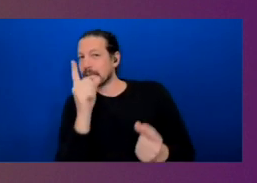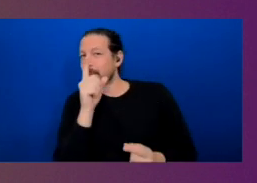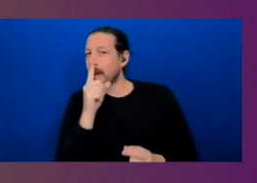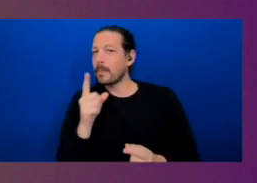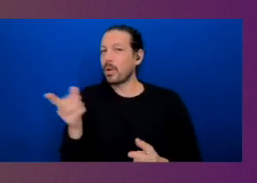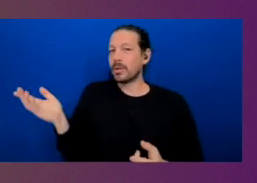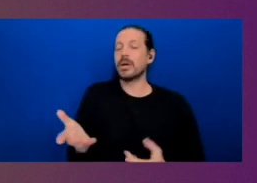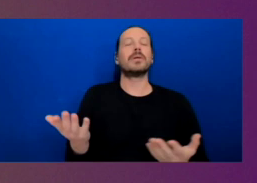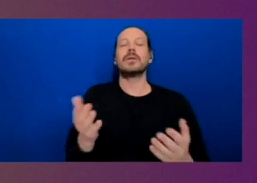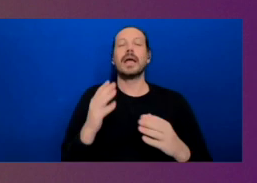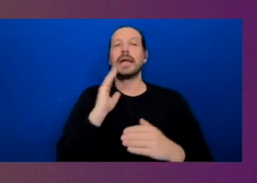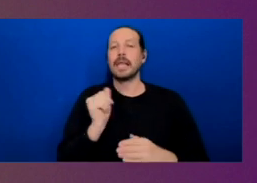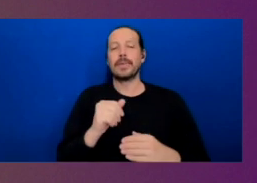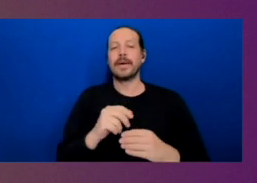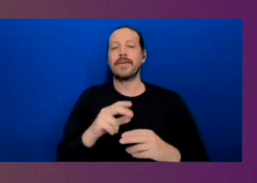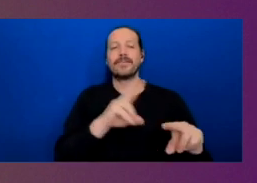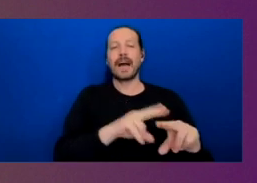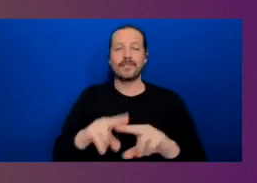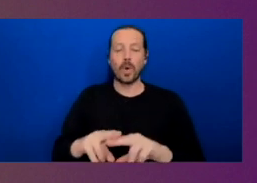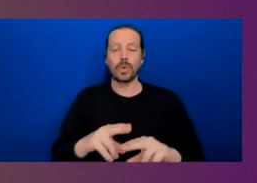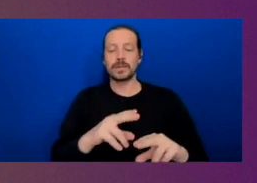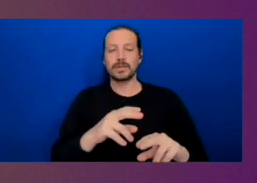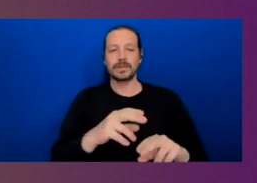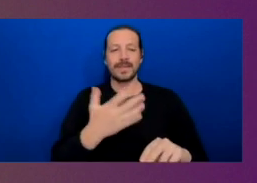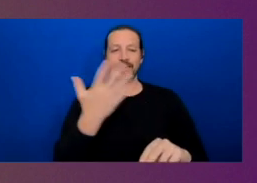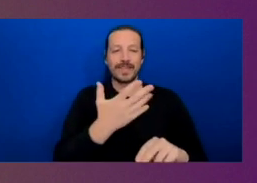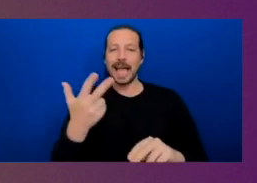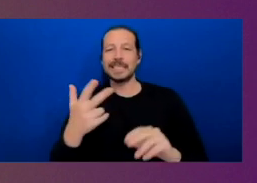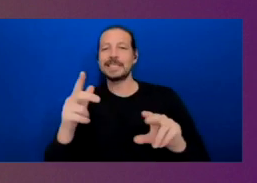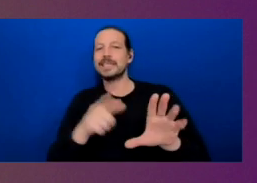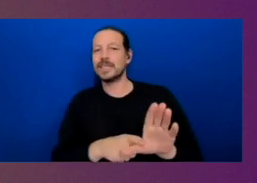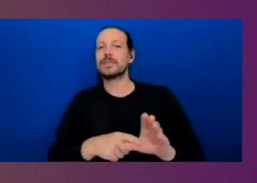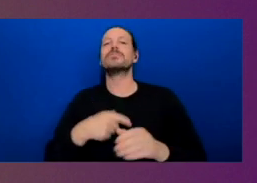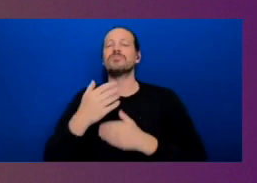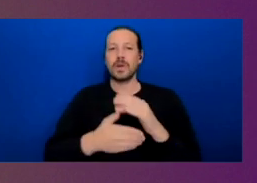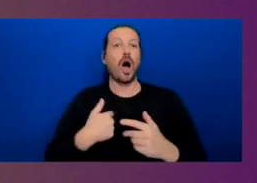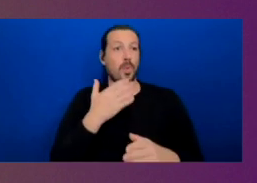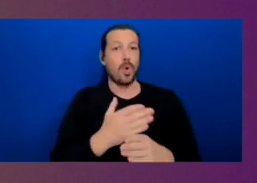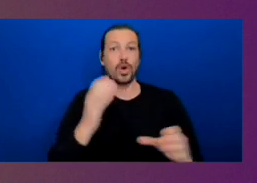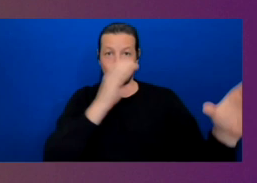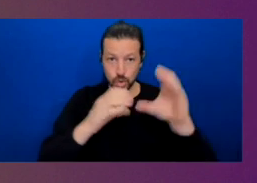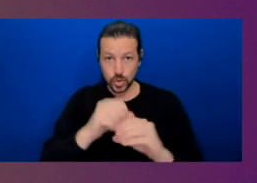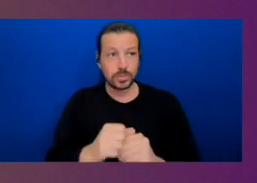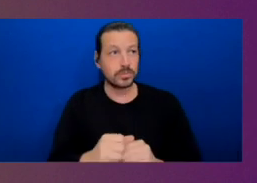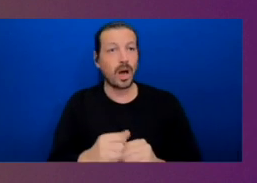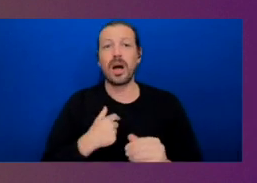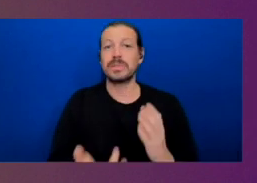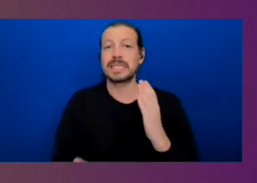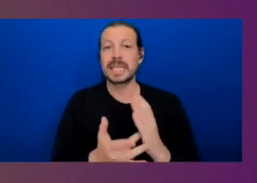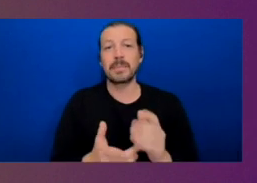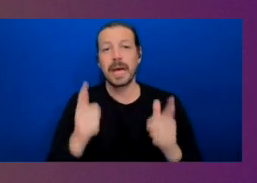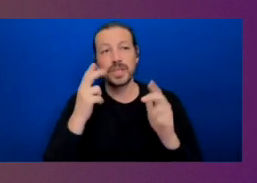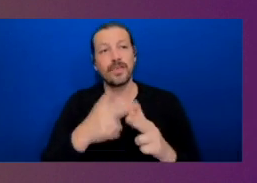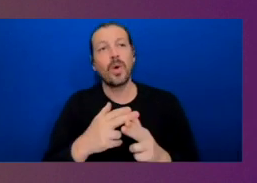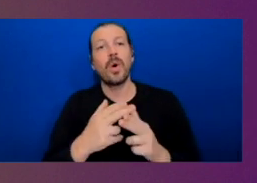fast forward another 15, 18 years, I'm at Google. I'm the lead technical program manager for Google Play Music. And a test engineer